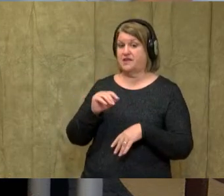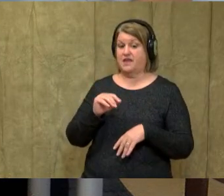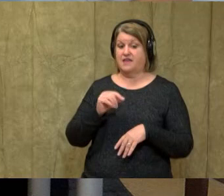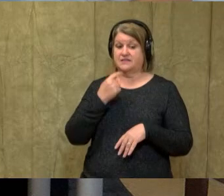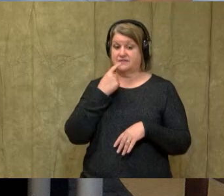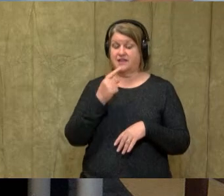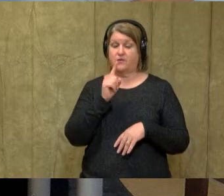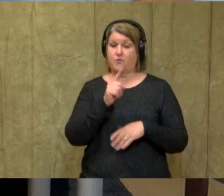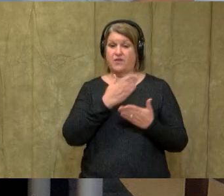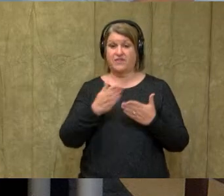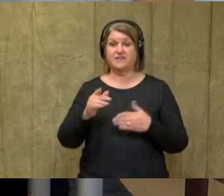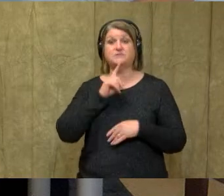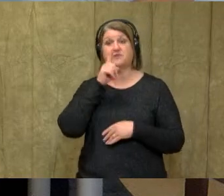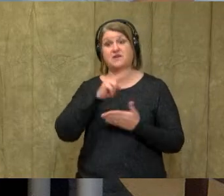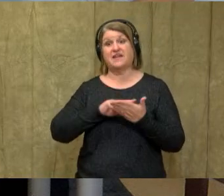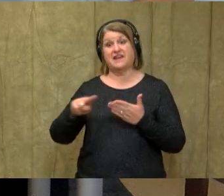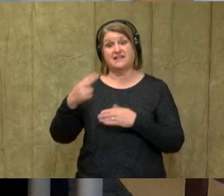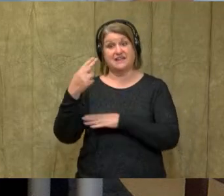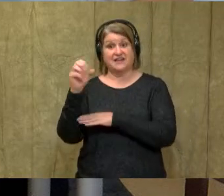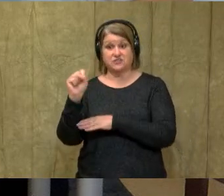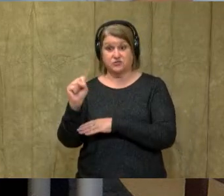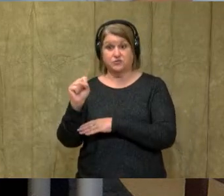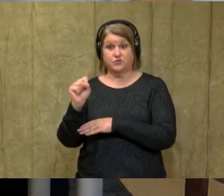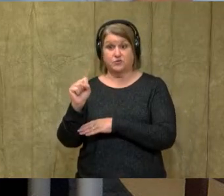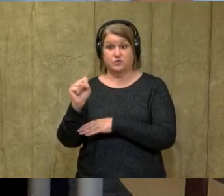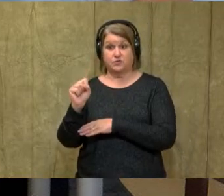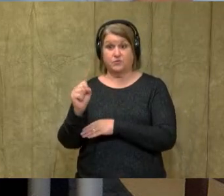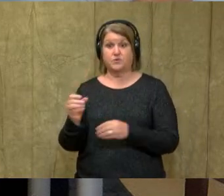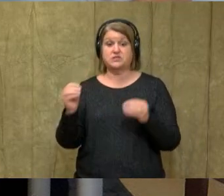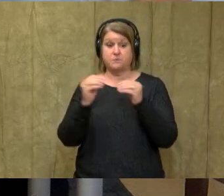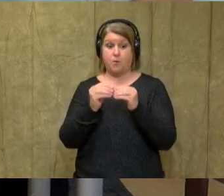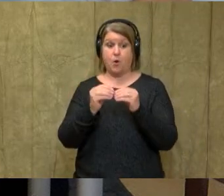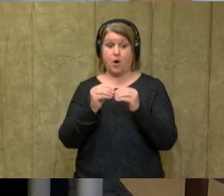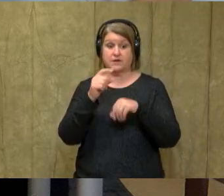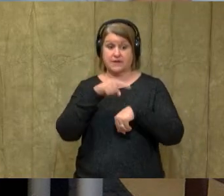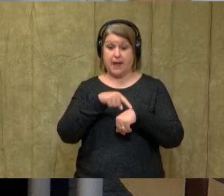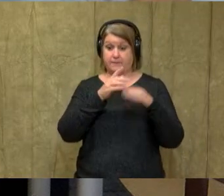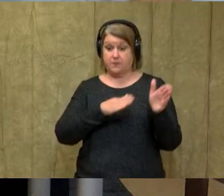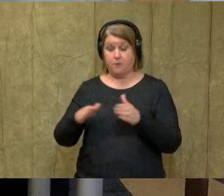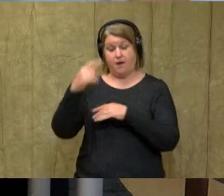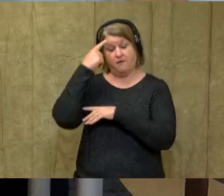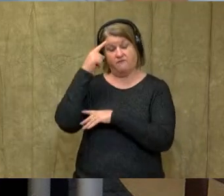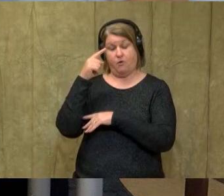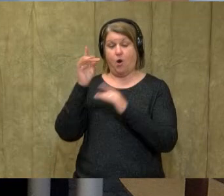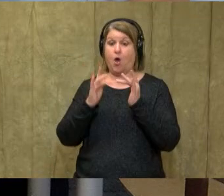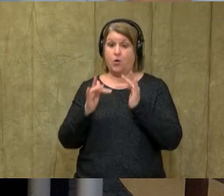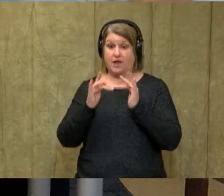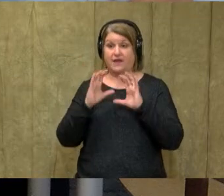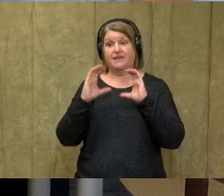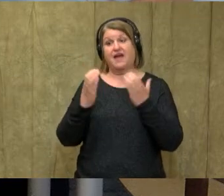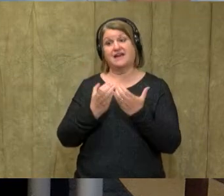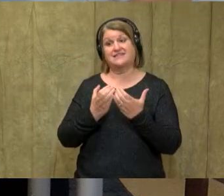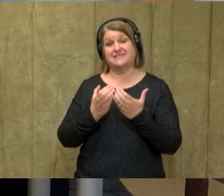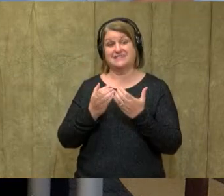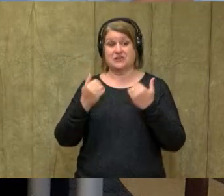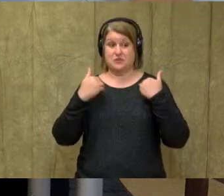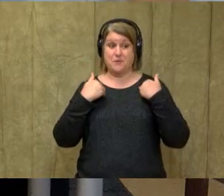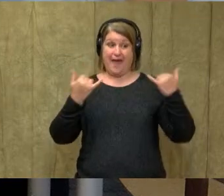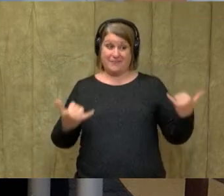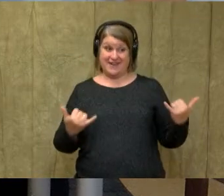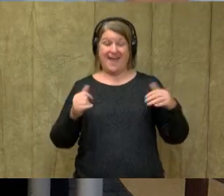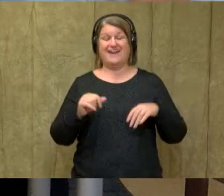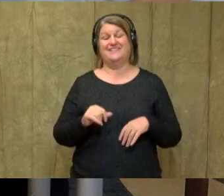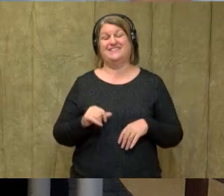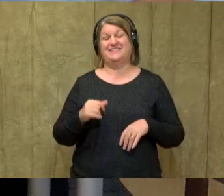that would have been really nice in high school to have had was more preparation for online courses. Yes, so you have it. You have a